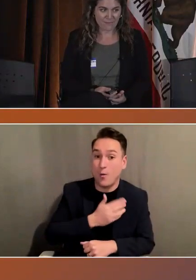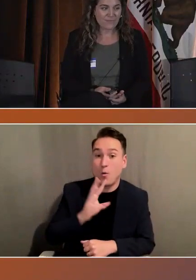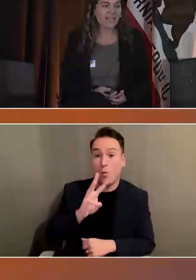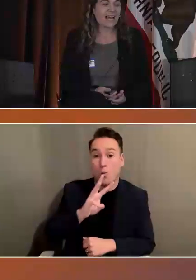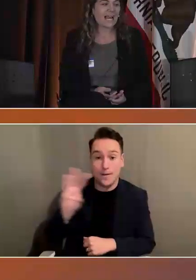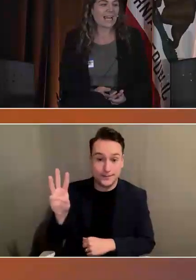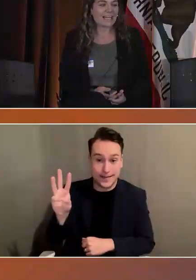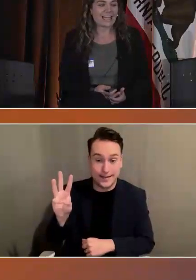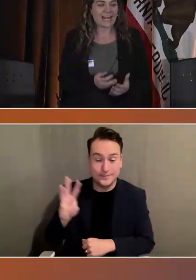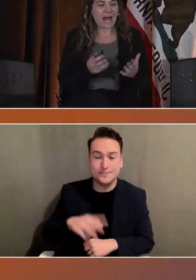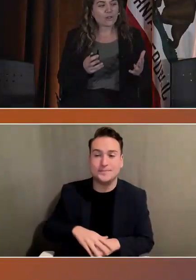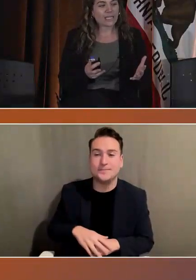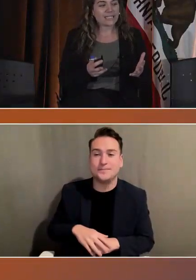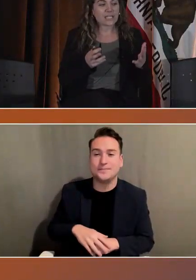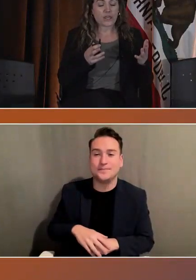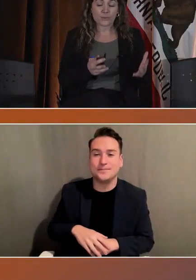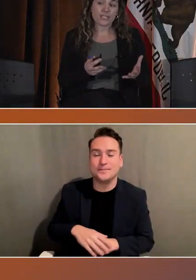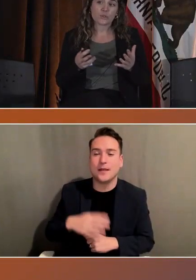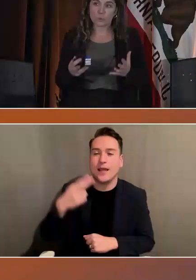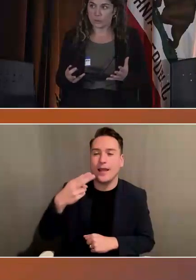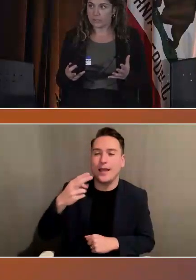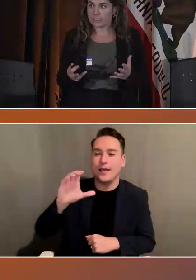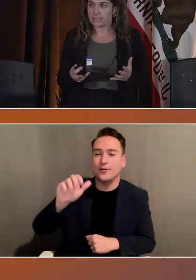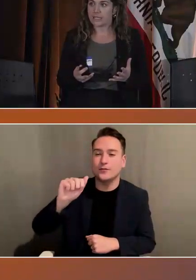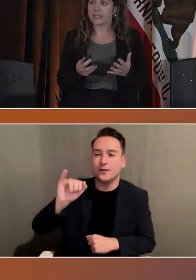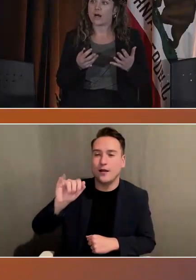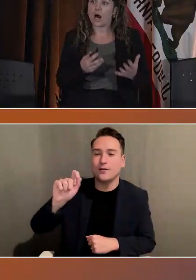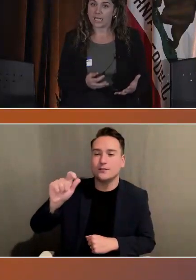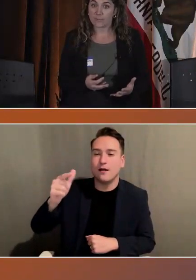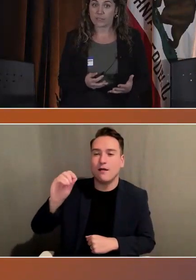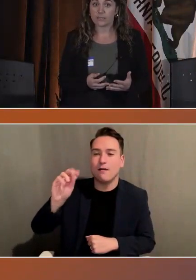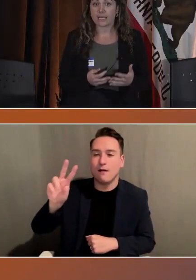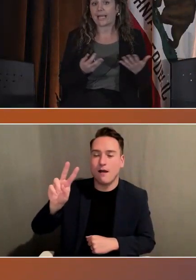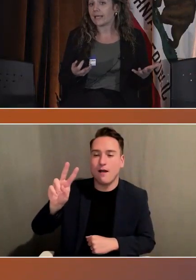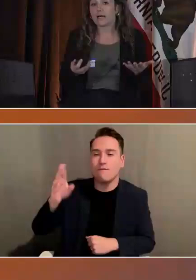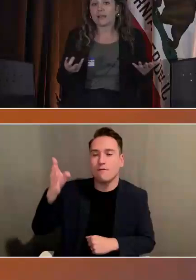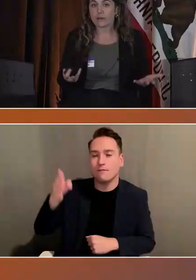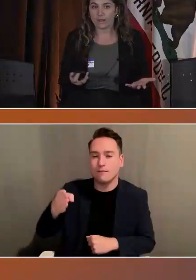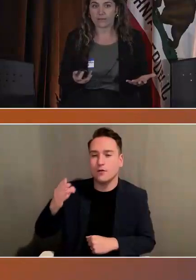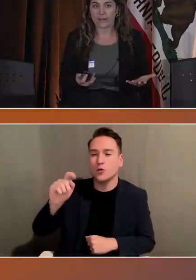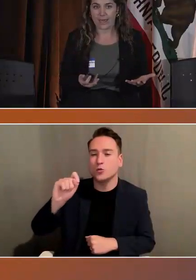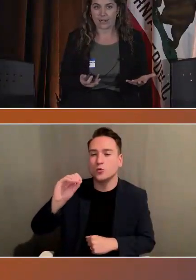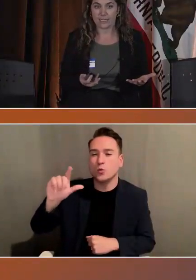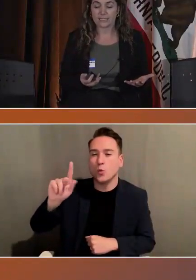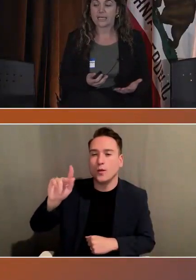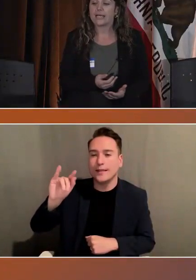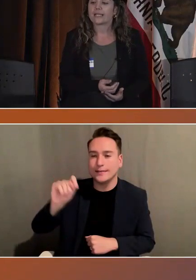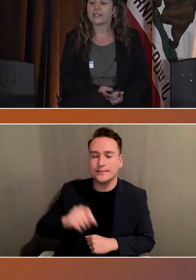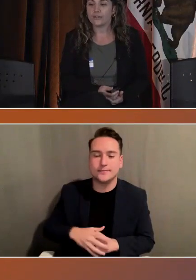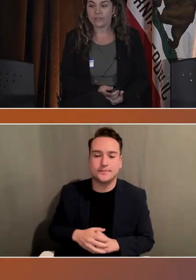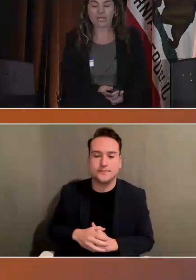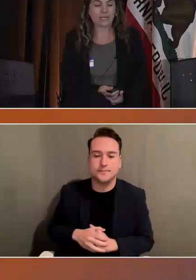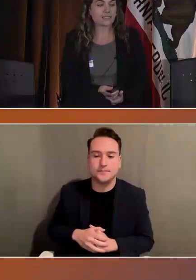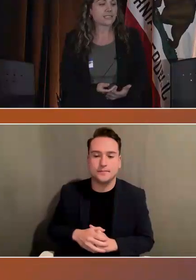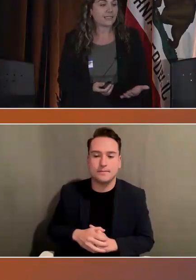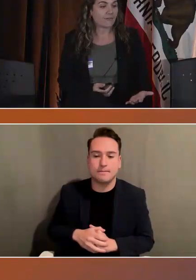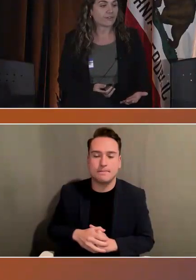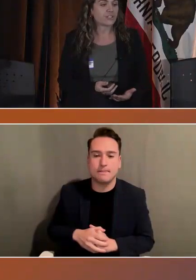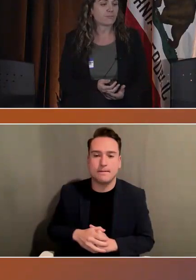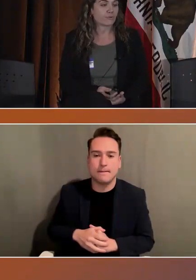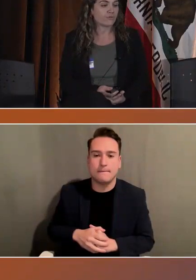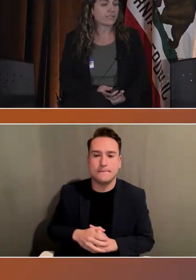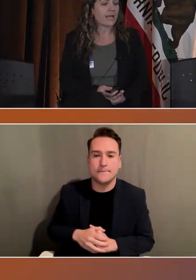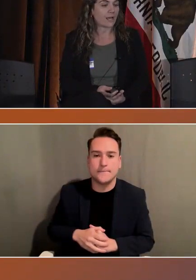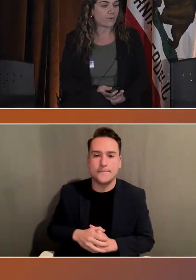hcai.ca.gov/toolkit. And it outlines 3 tools that hospitals and other healthcare entities can utilize to